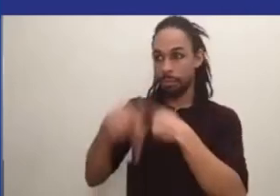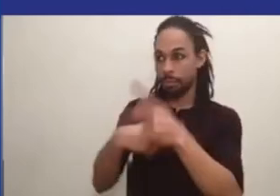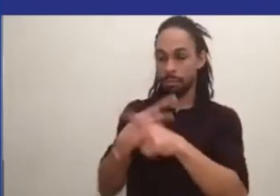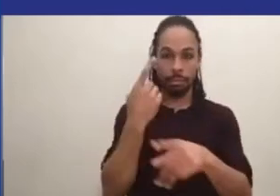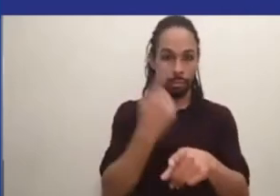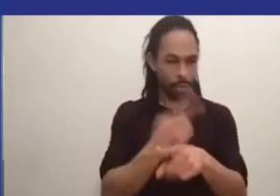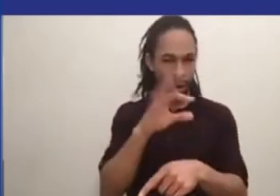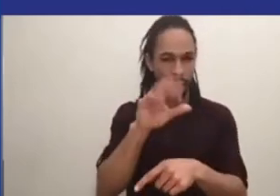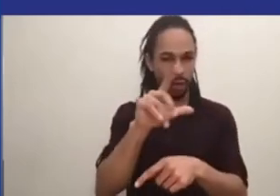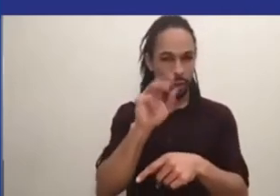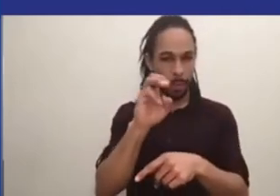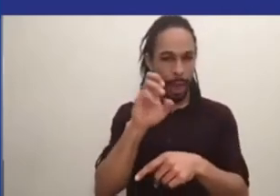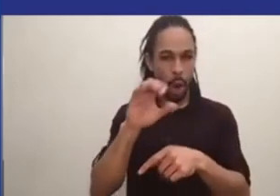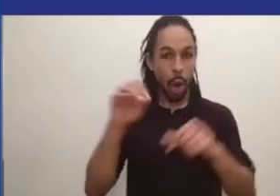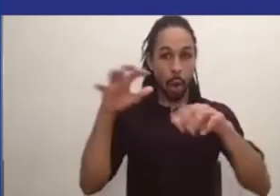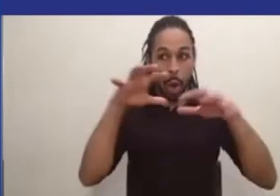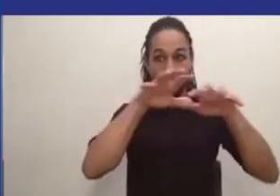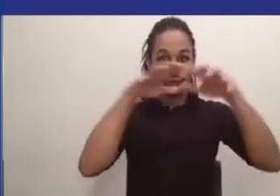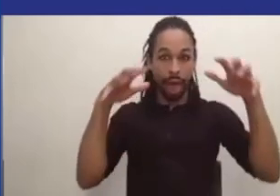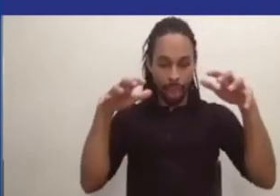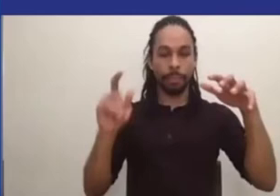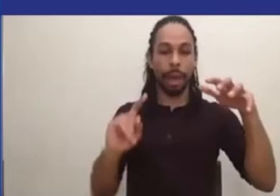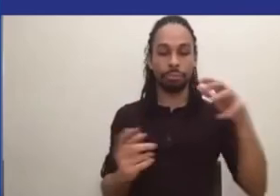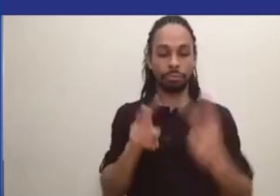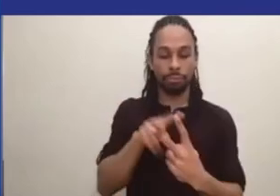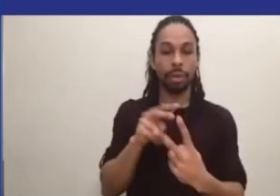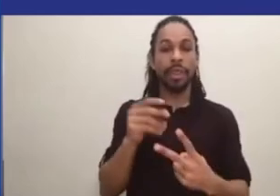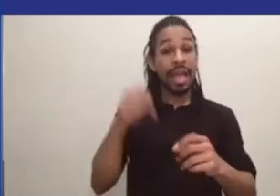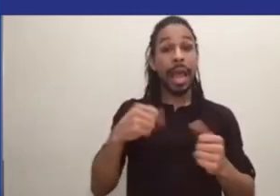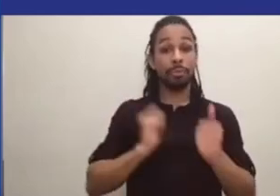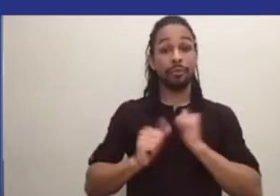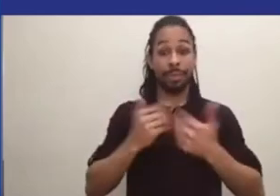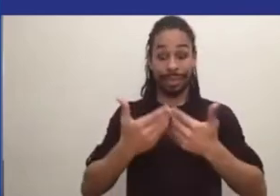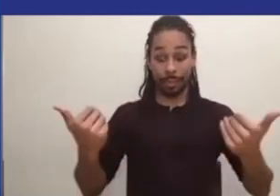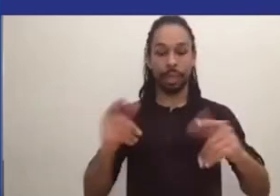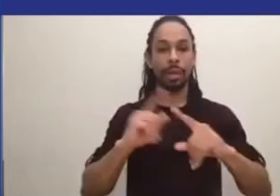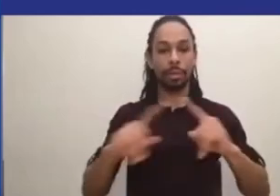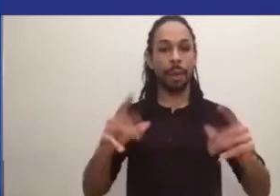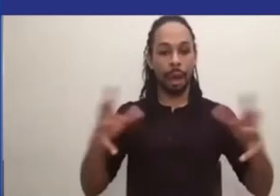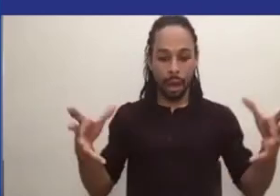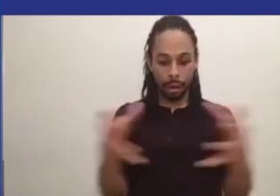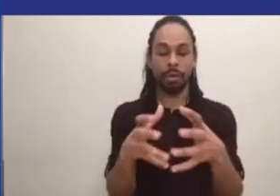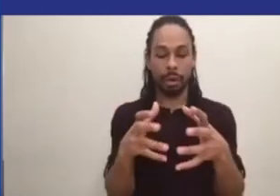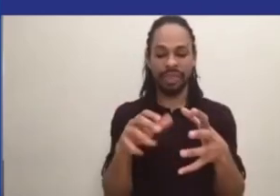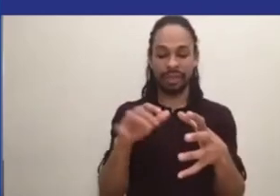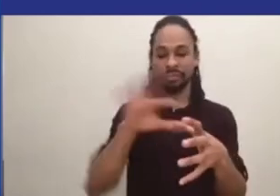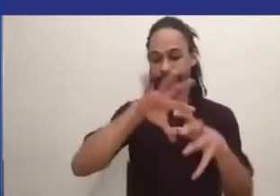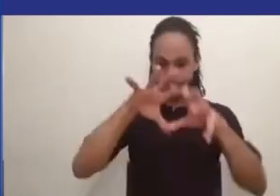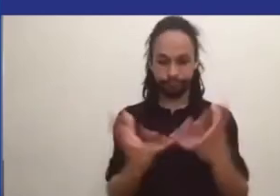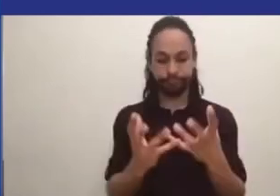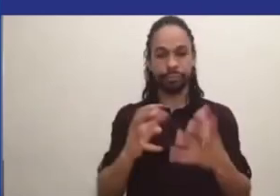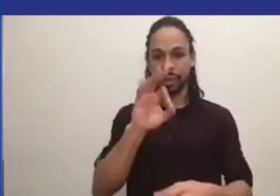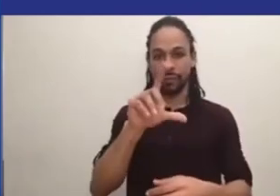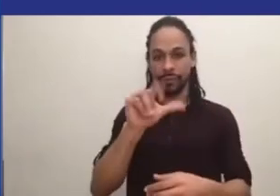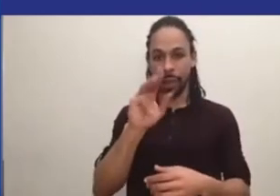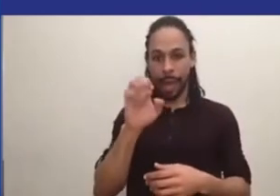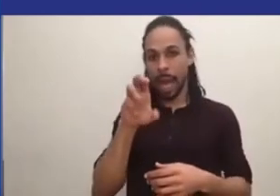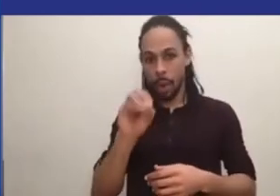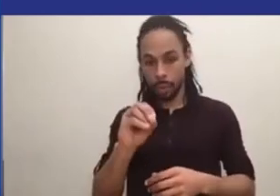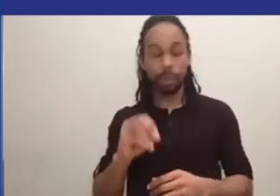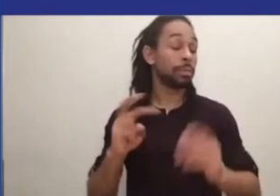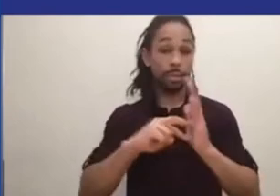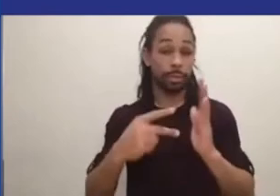can be performed separately, the music and the dance are considered as a whole flamenco. So my